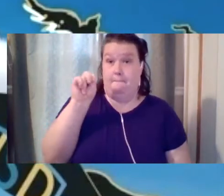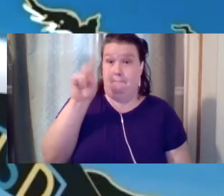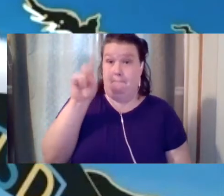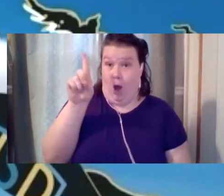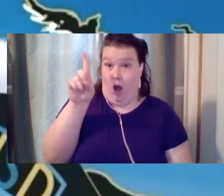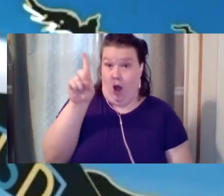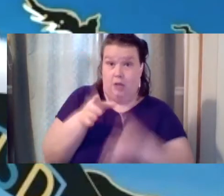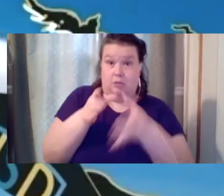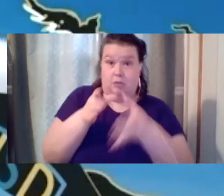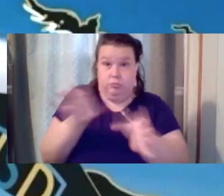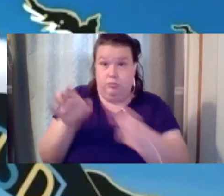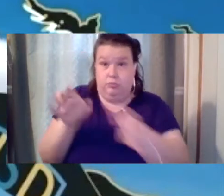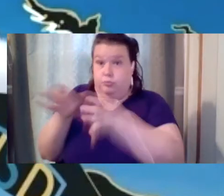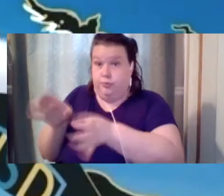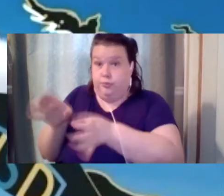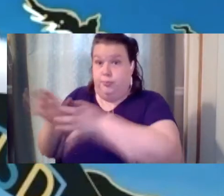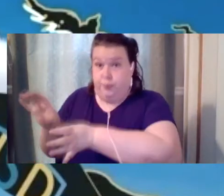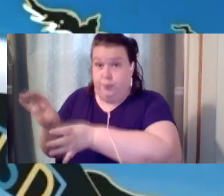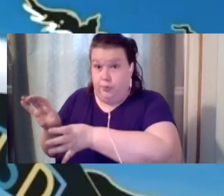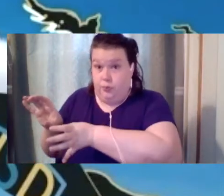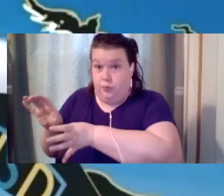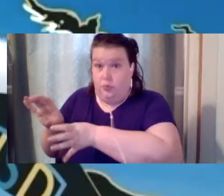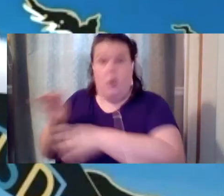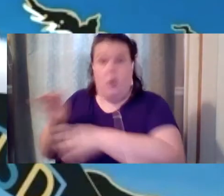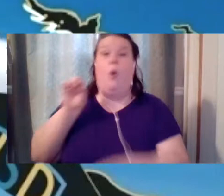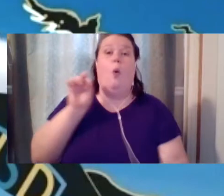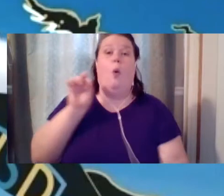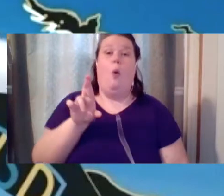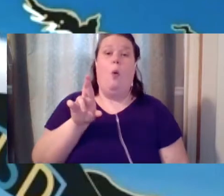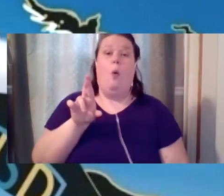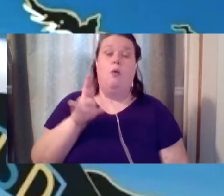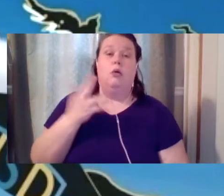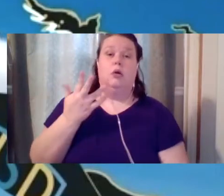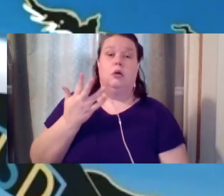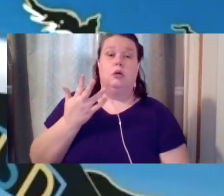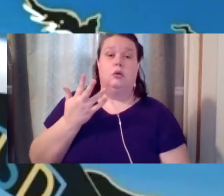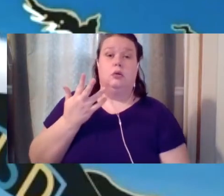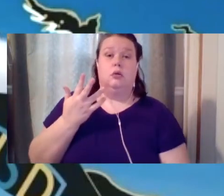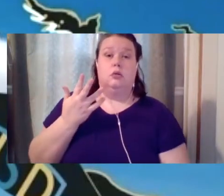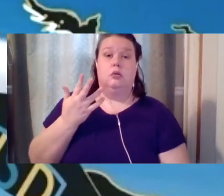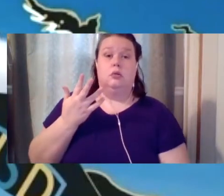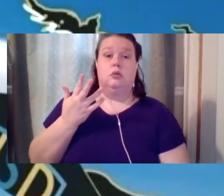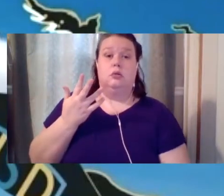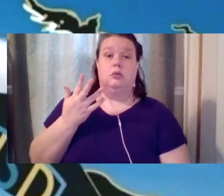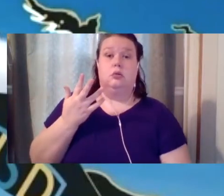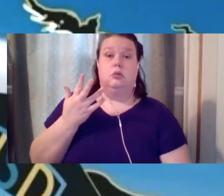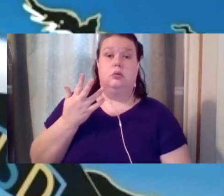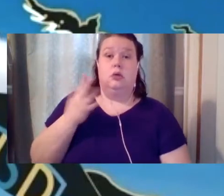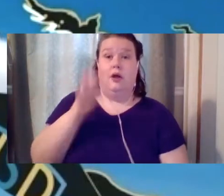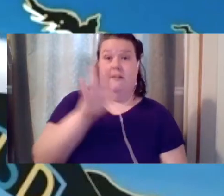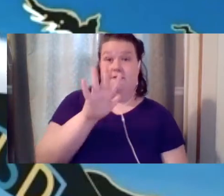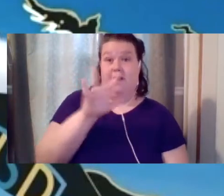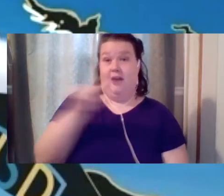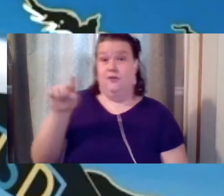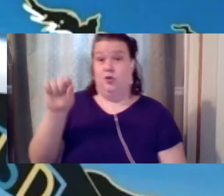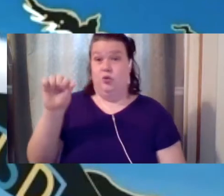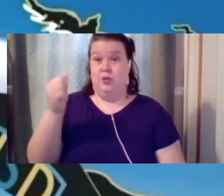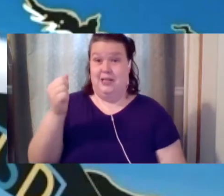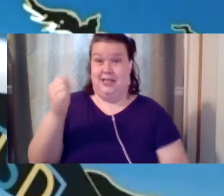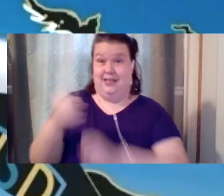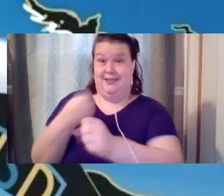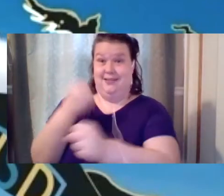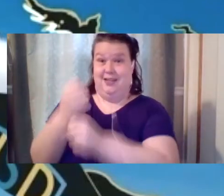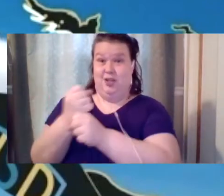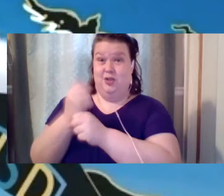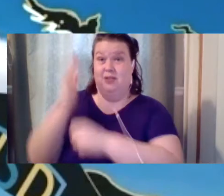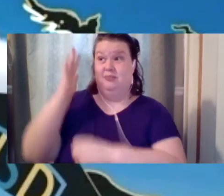increments or, uh, ranging from five to 10 years with planned bonds. Now there's